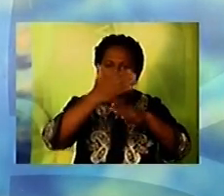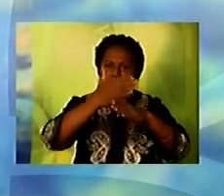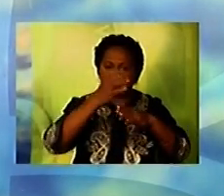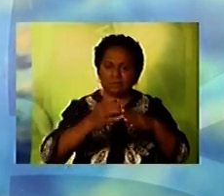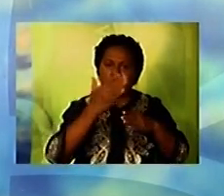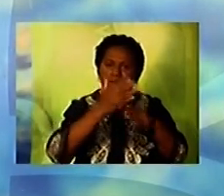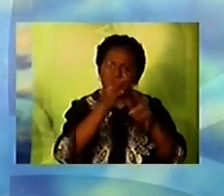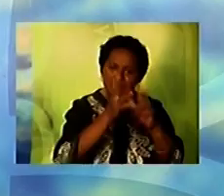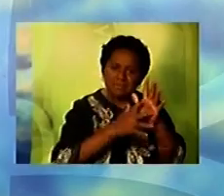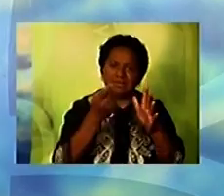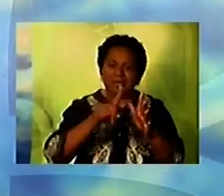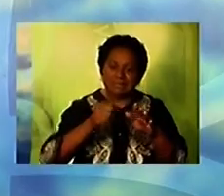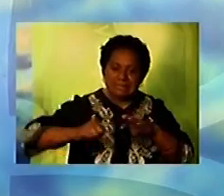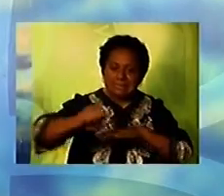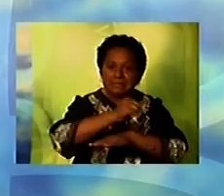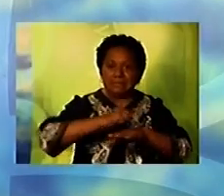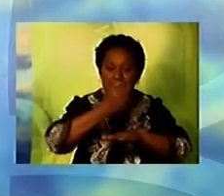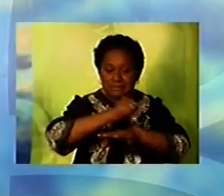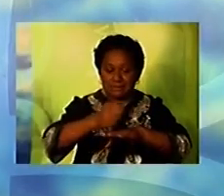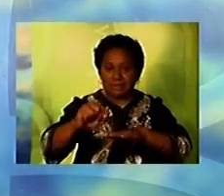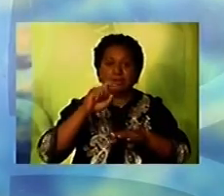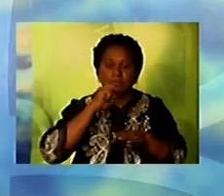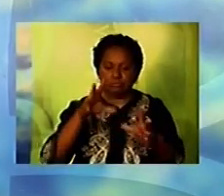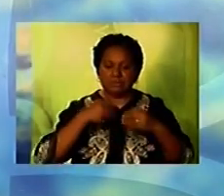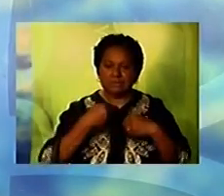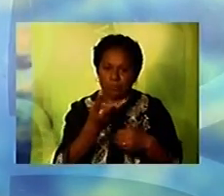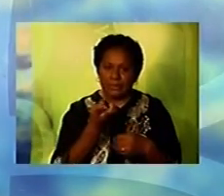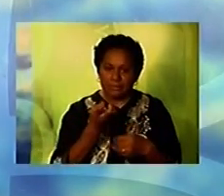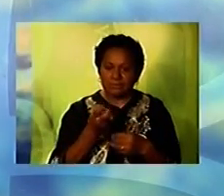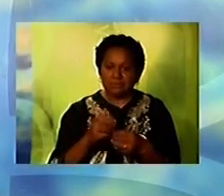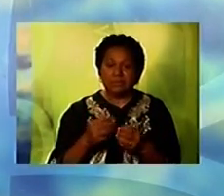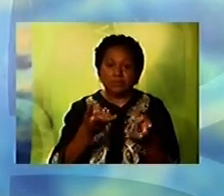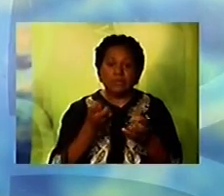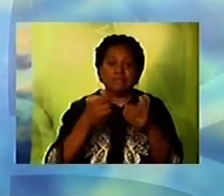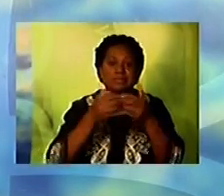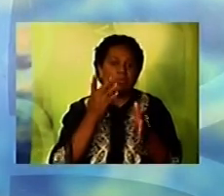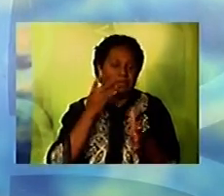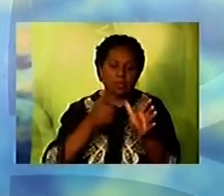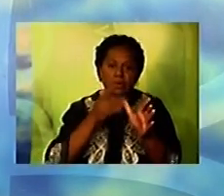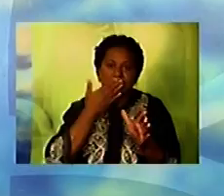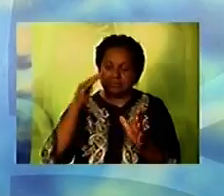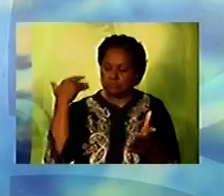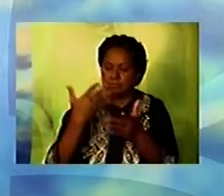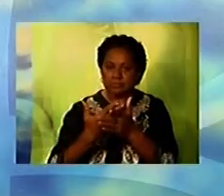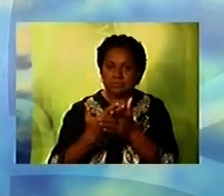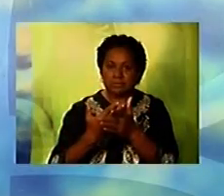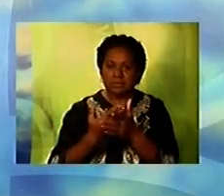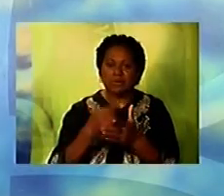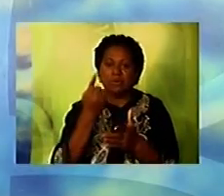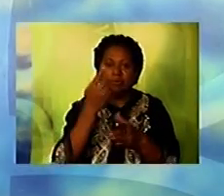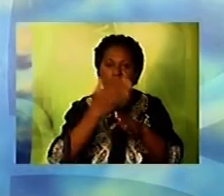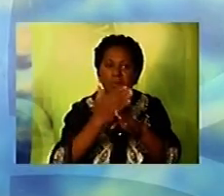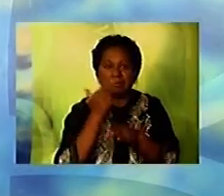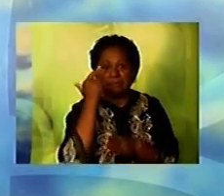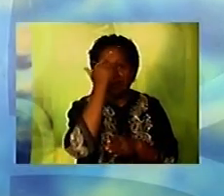maritime areas will be paid locational allowances. The allowances will be backdated to August 2011. It only applies to civil servants who